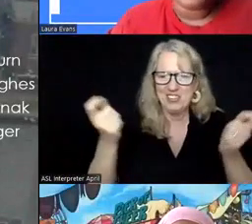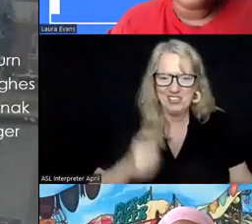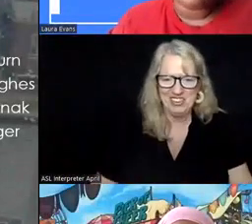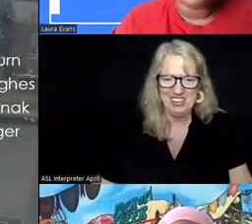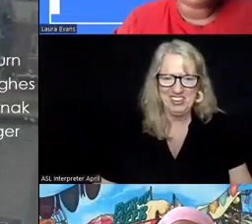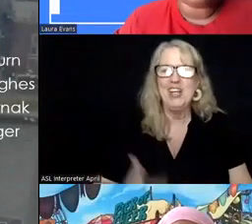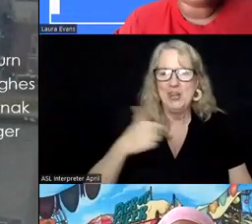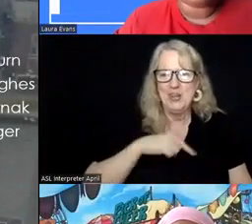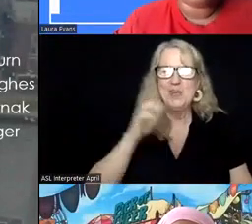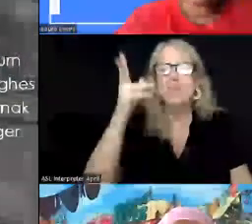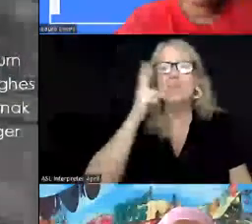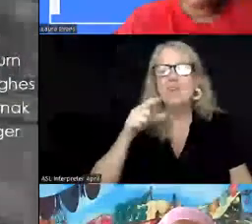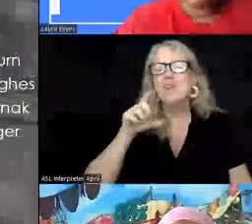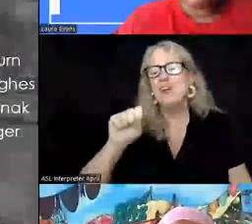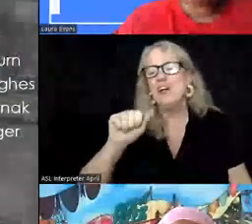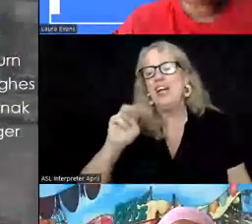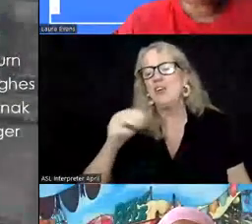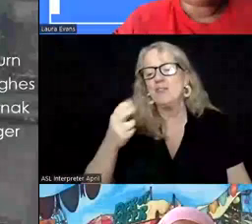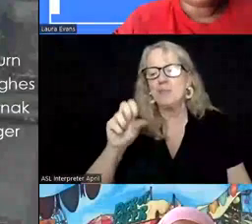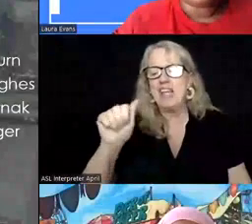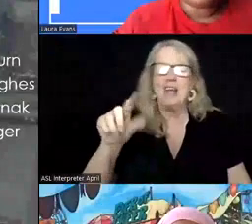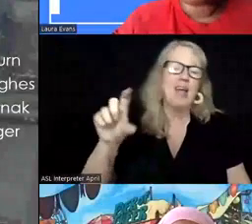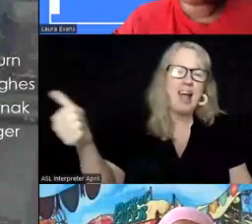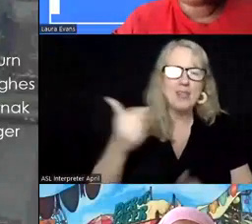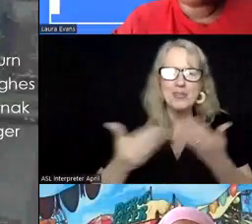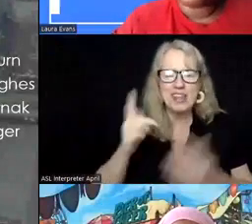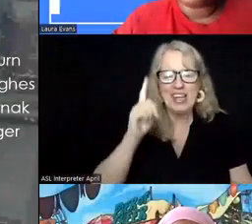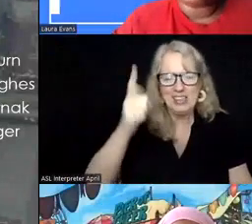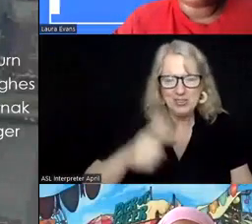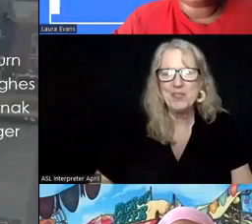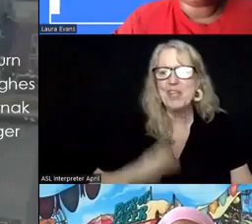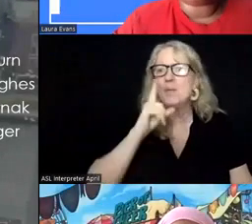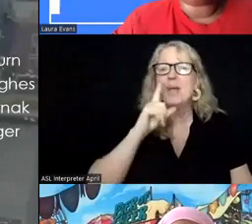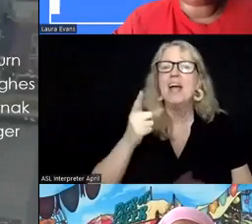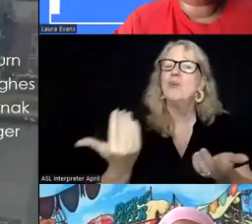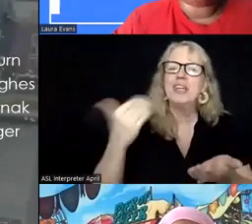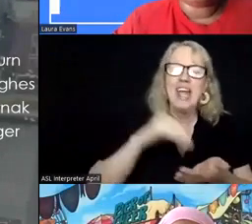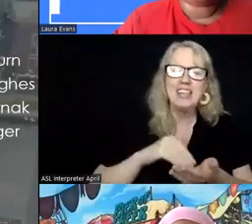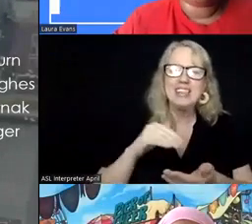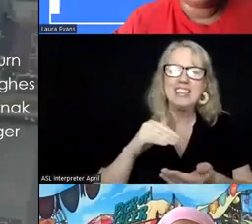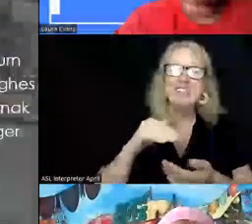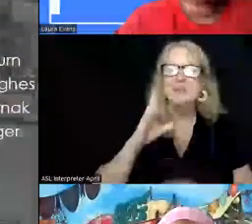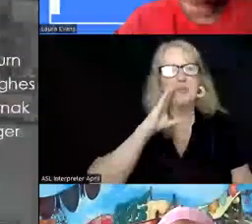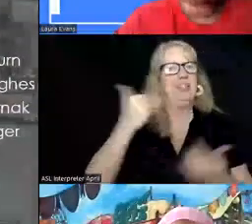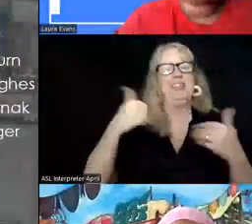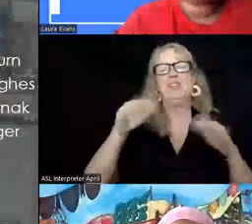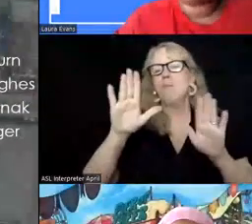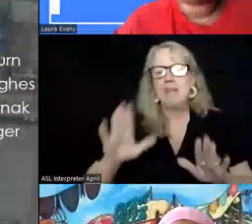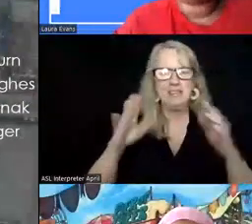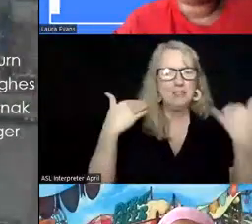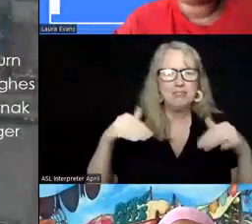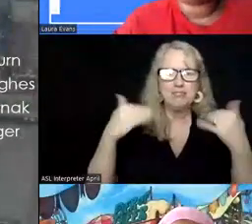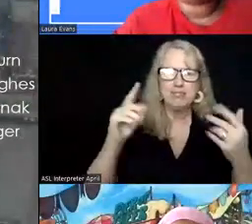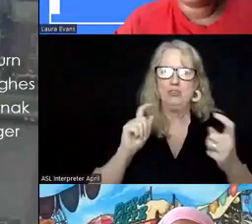and we'll hear from SAMHSA and others later. This has really been such an amazing change